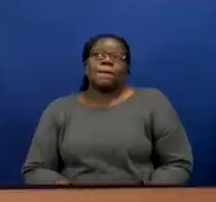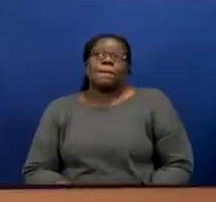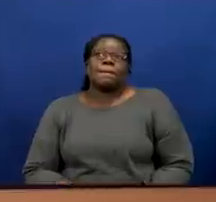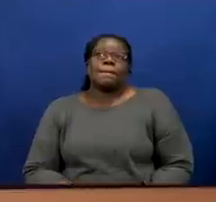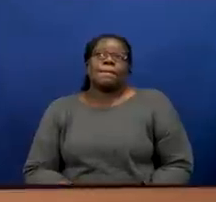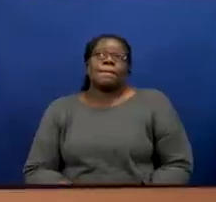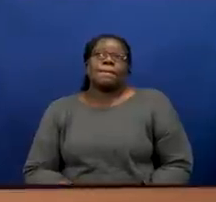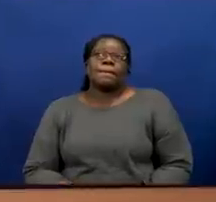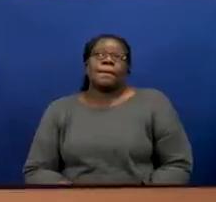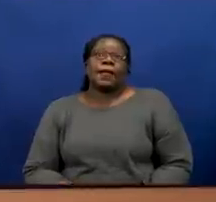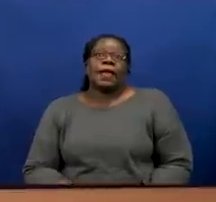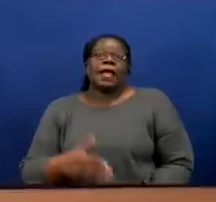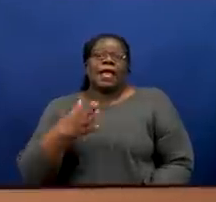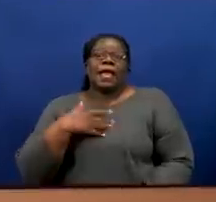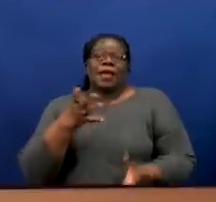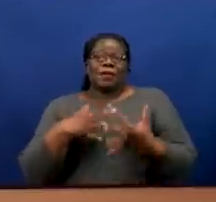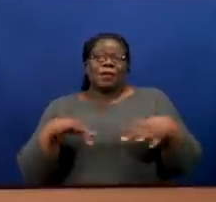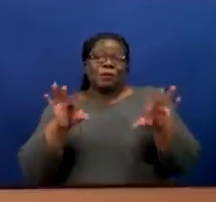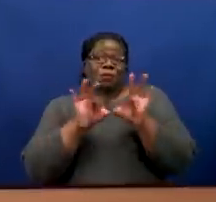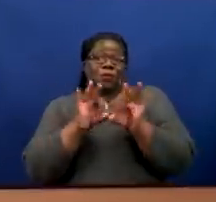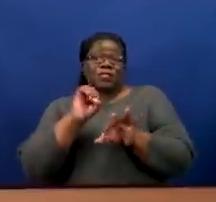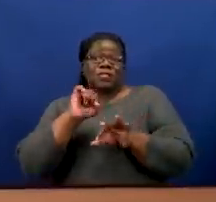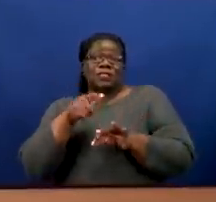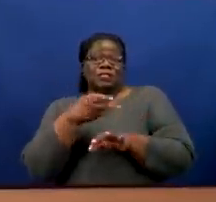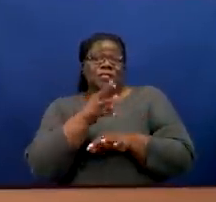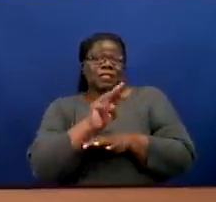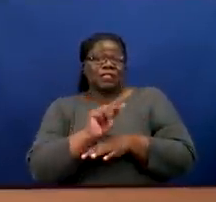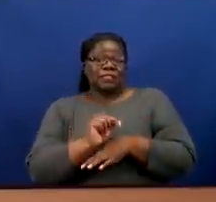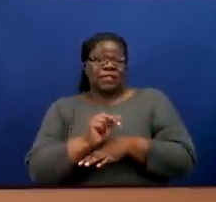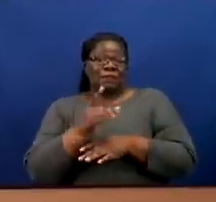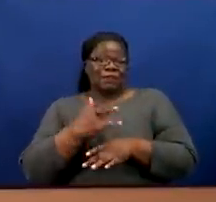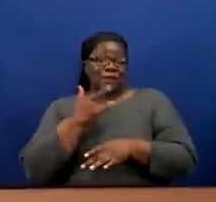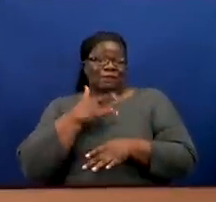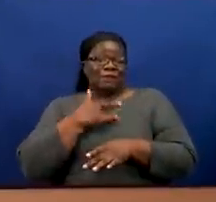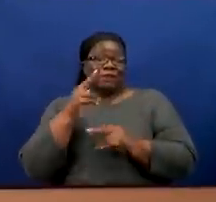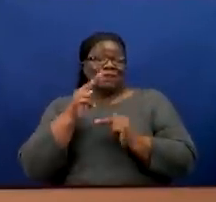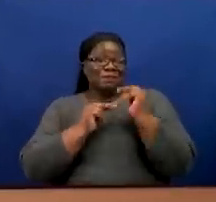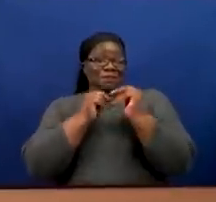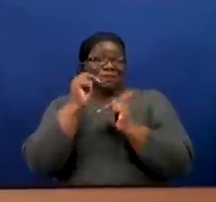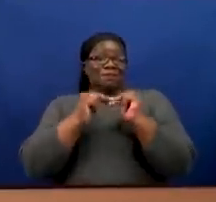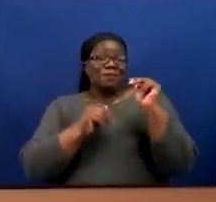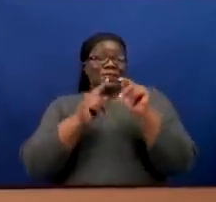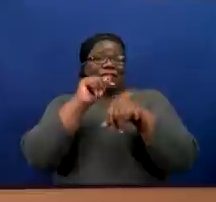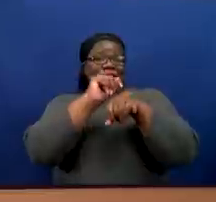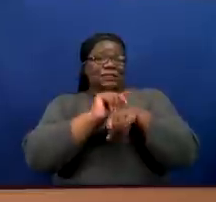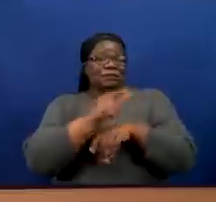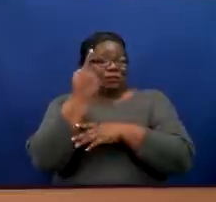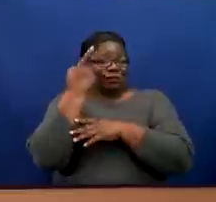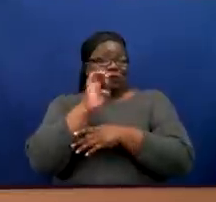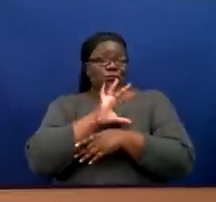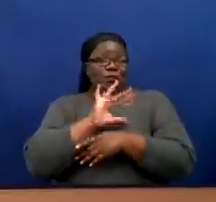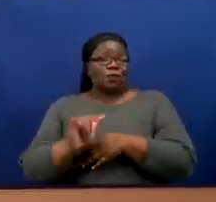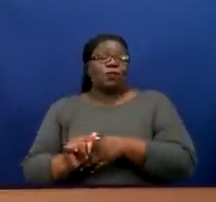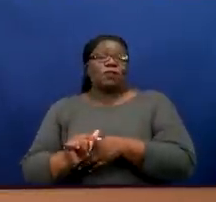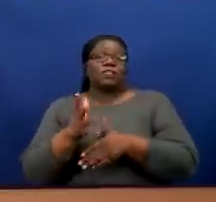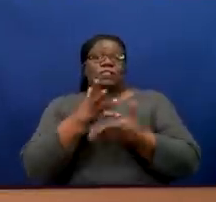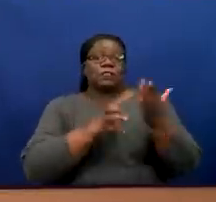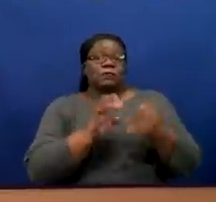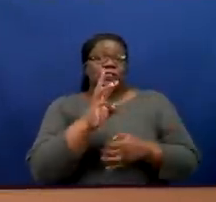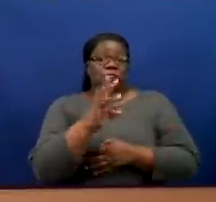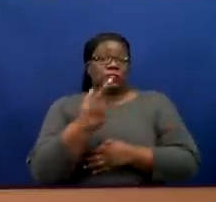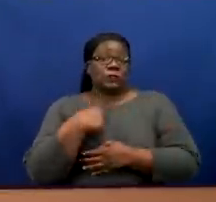the preparation and presentation of the Lord's temple. In chapter 6, we learn